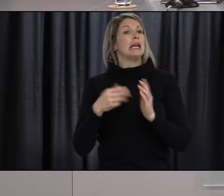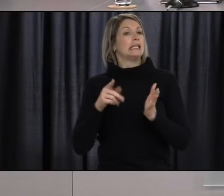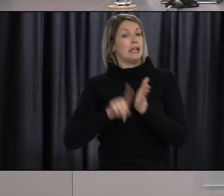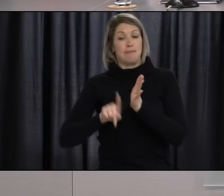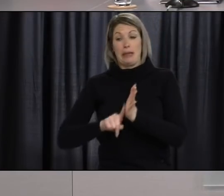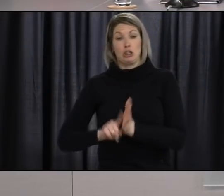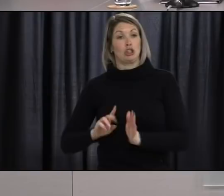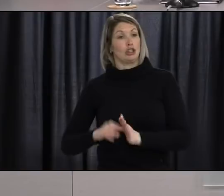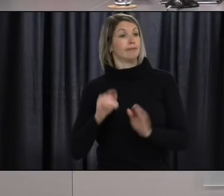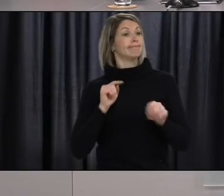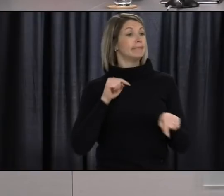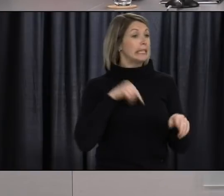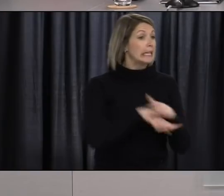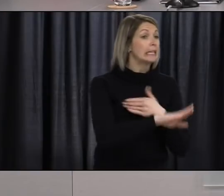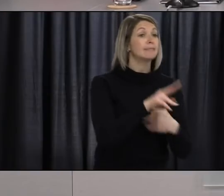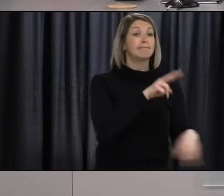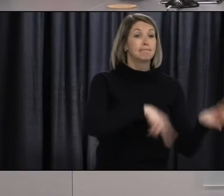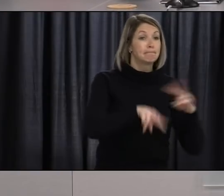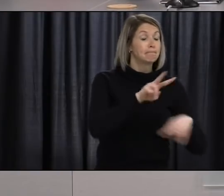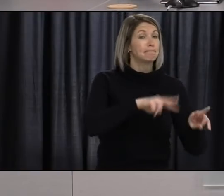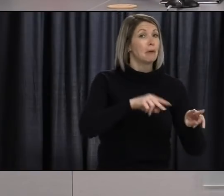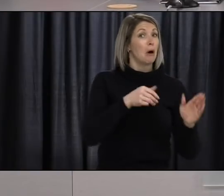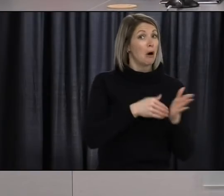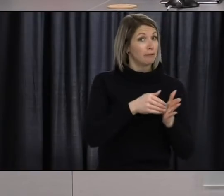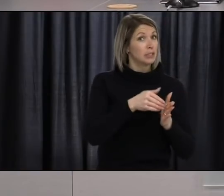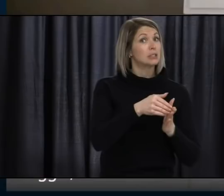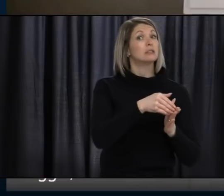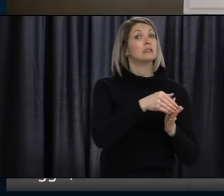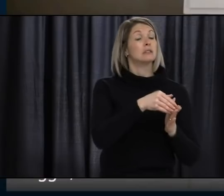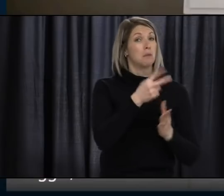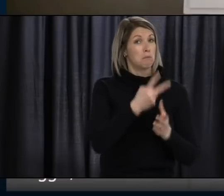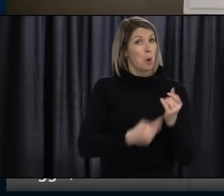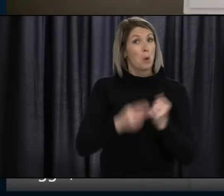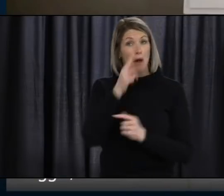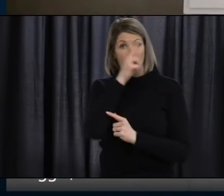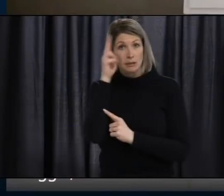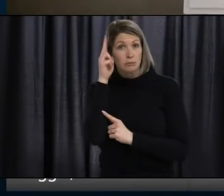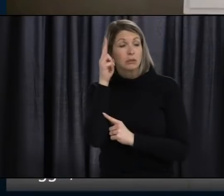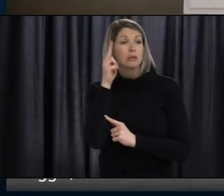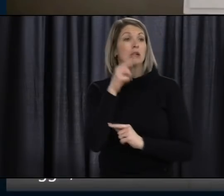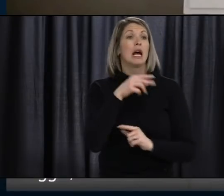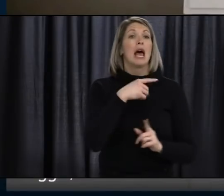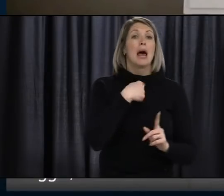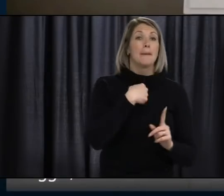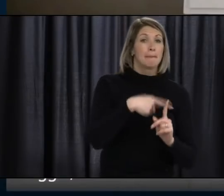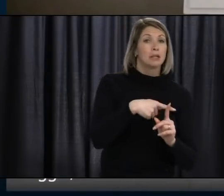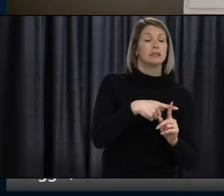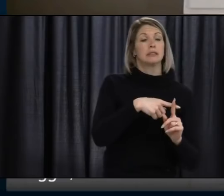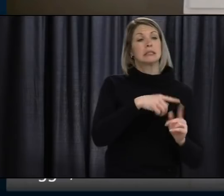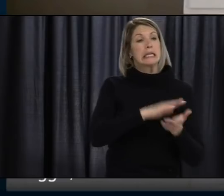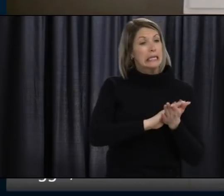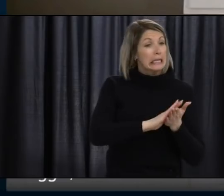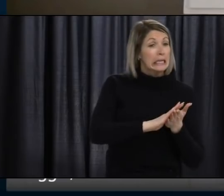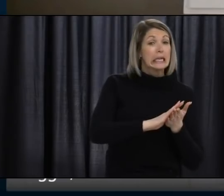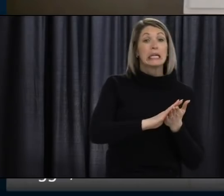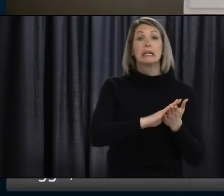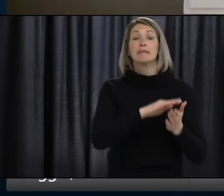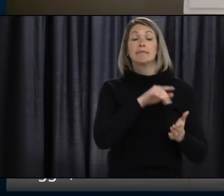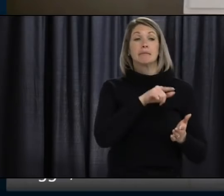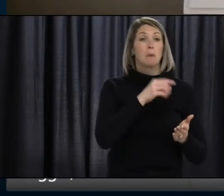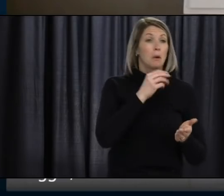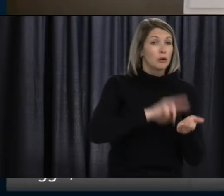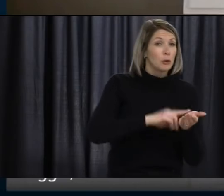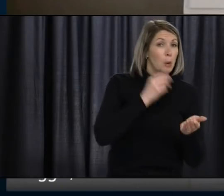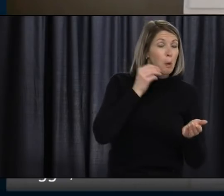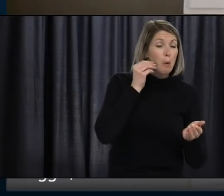basis for supervision of patient care and dietary needs. The area which is